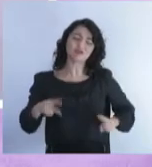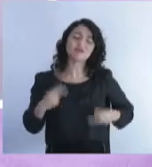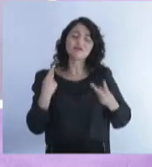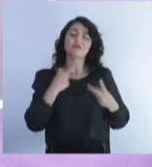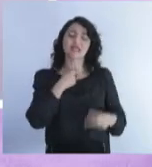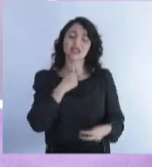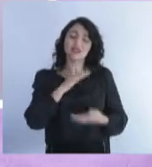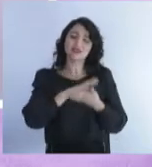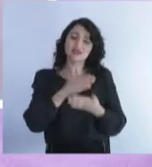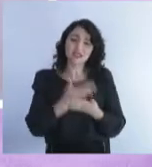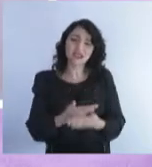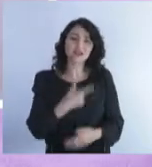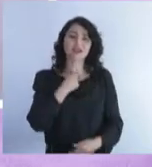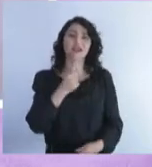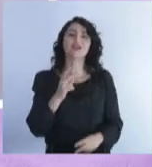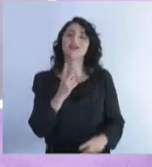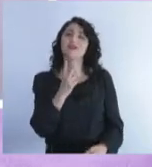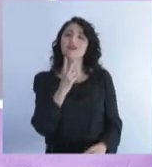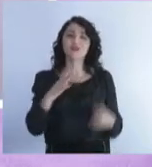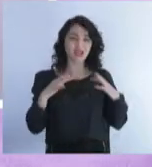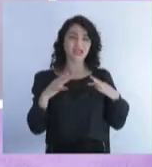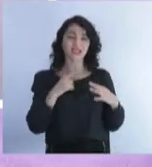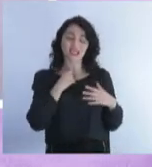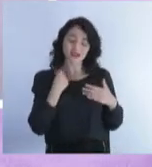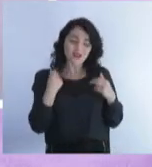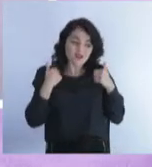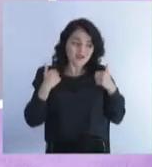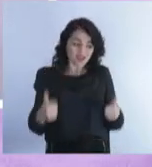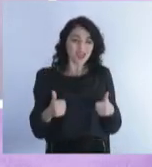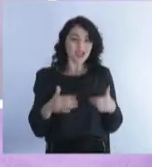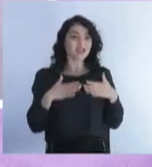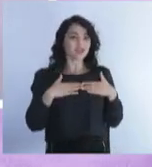healthy. May I have well-being.